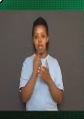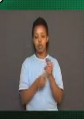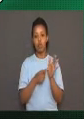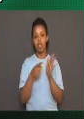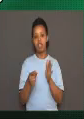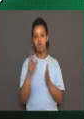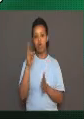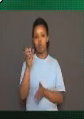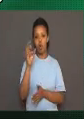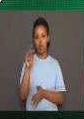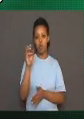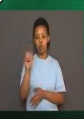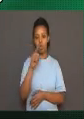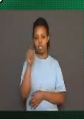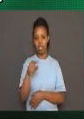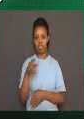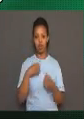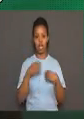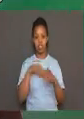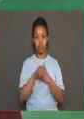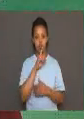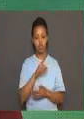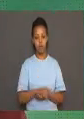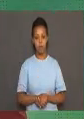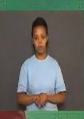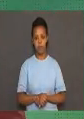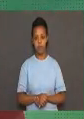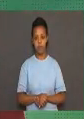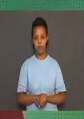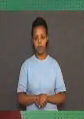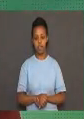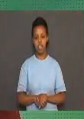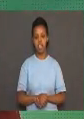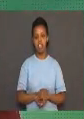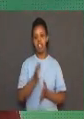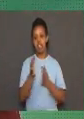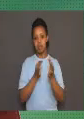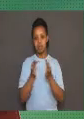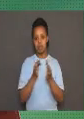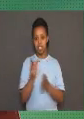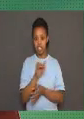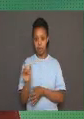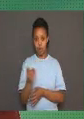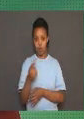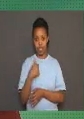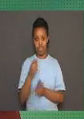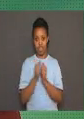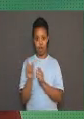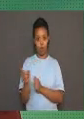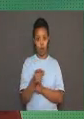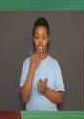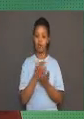the homozygous organism. If your definitions were similar to mine, well